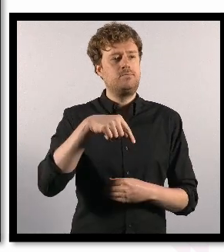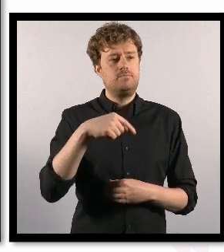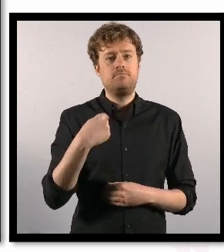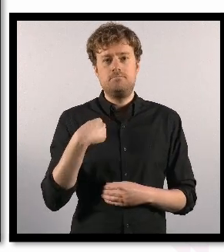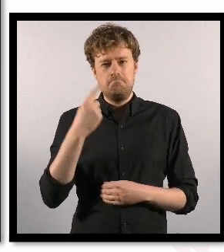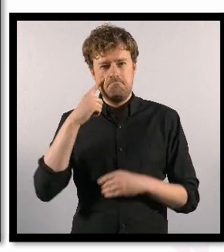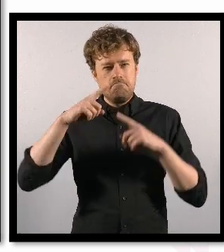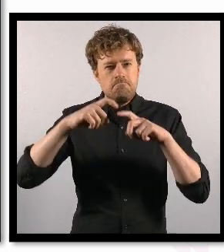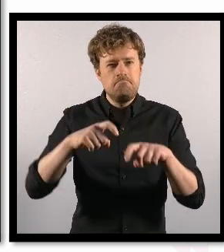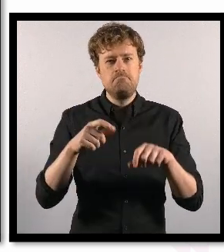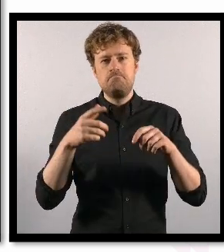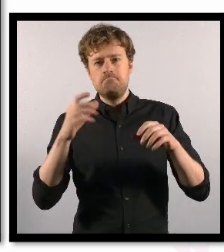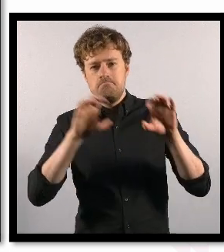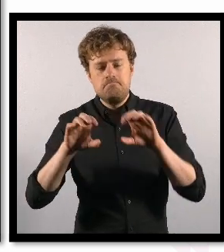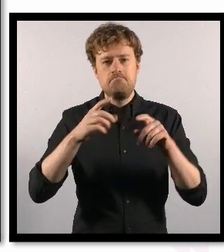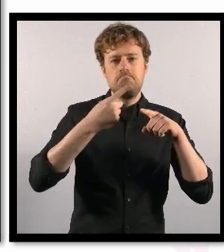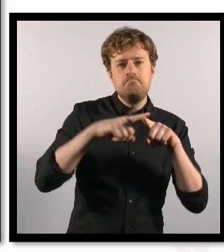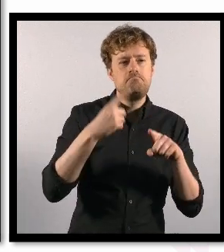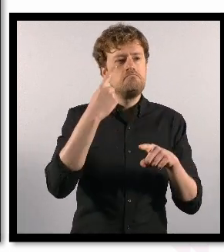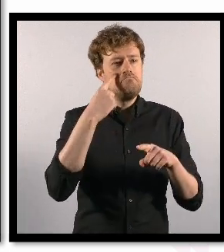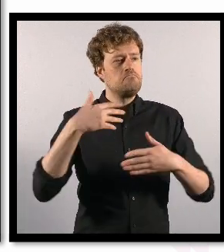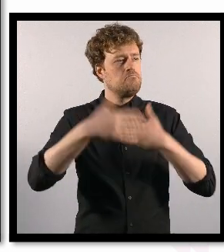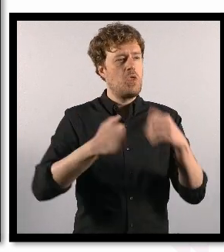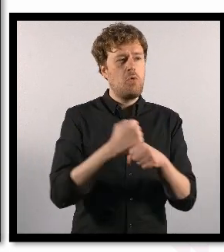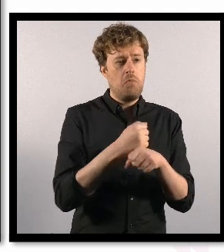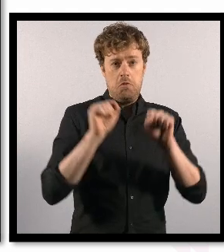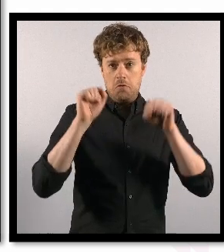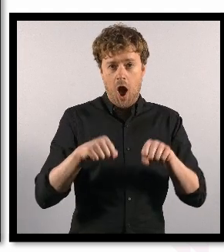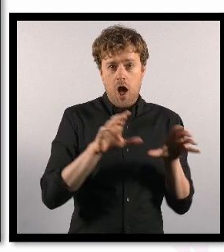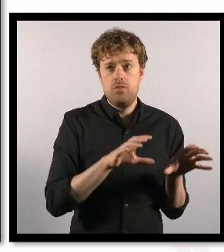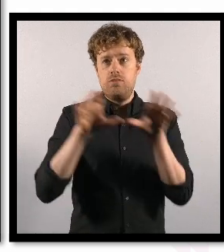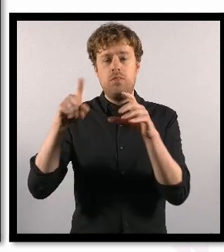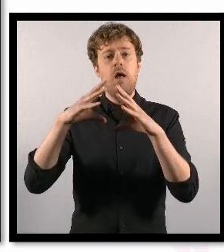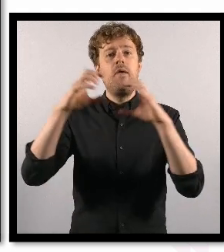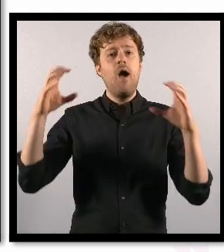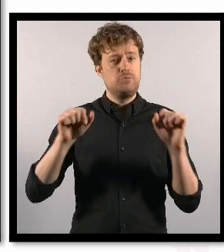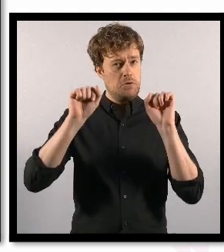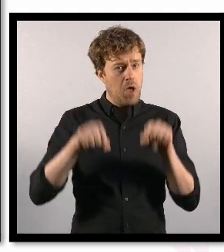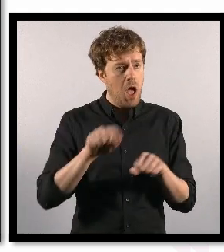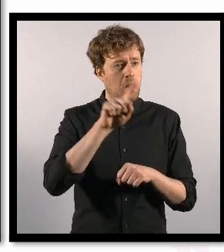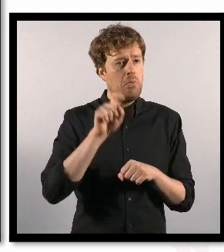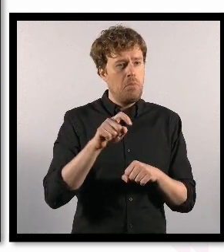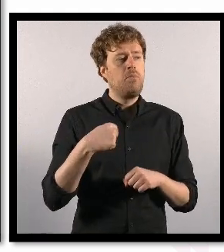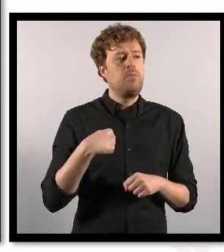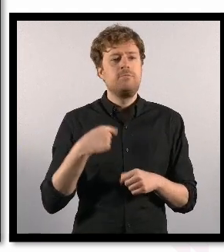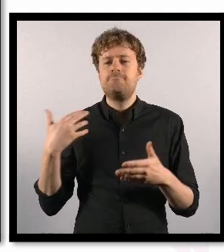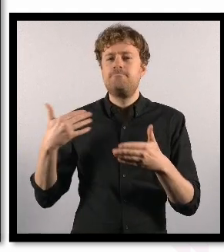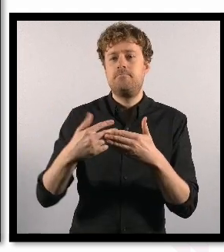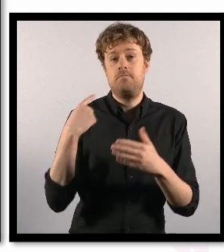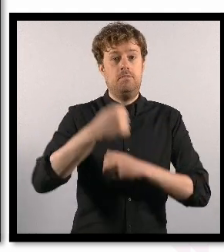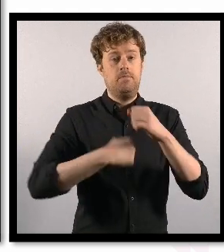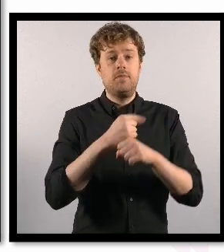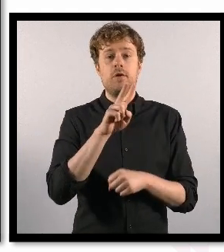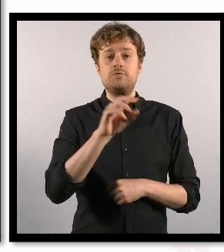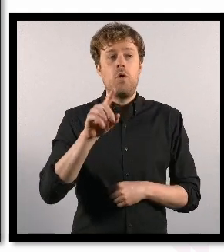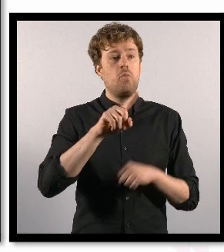around 600 million discrete hits a day to our platform, which is running at the moment 7,000 production services, with